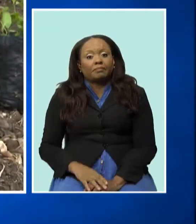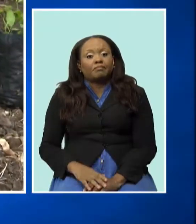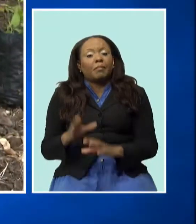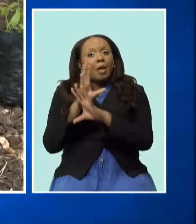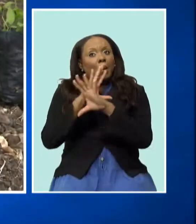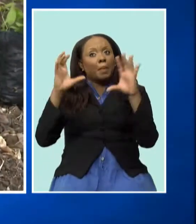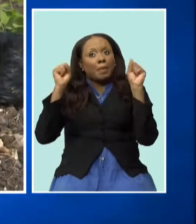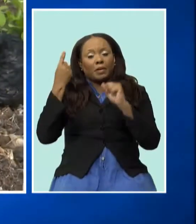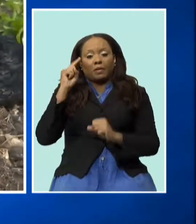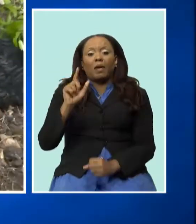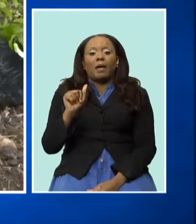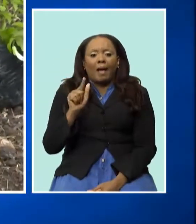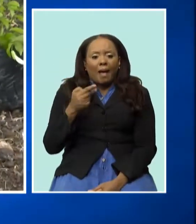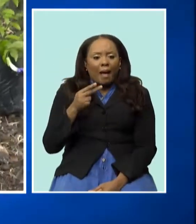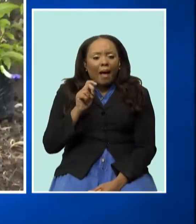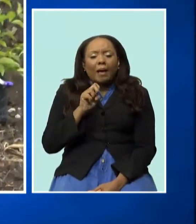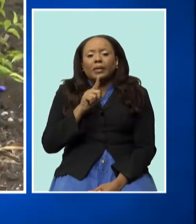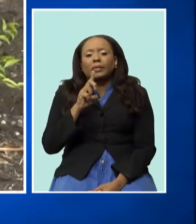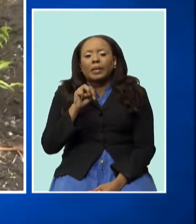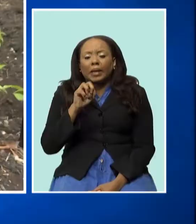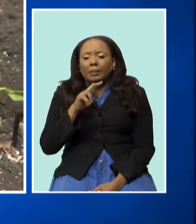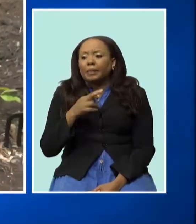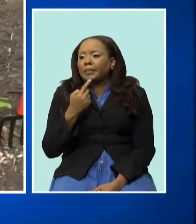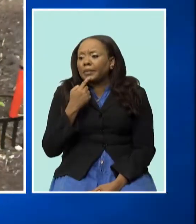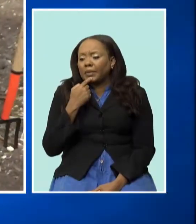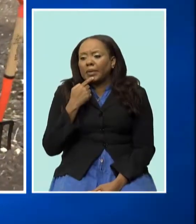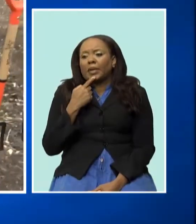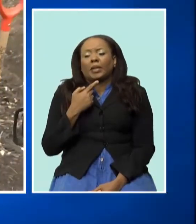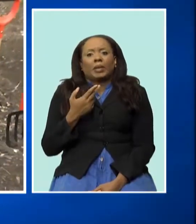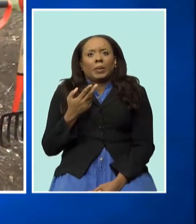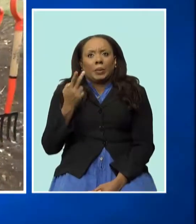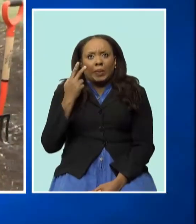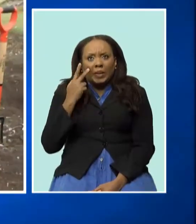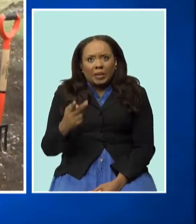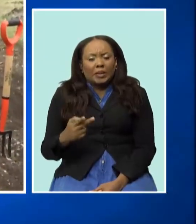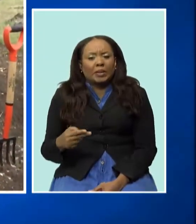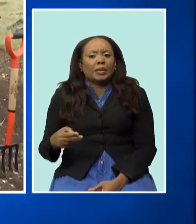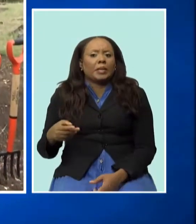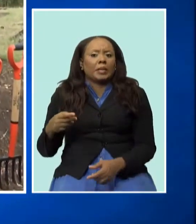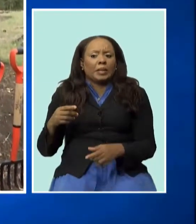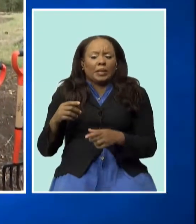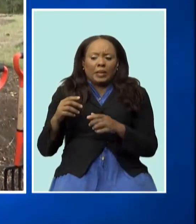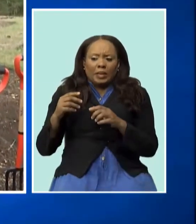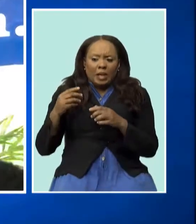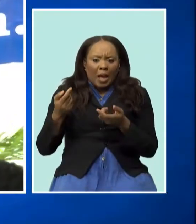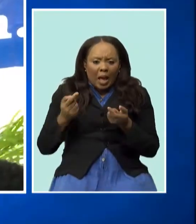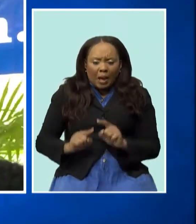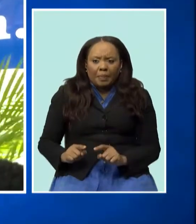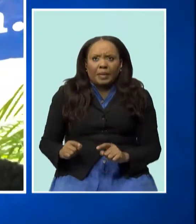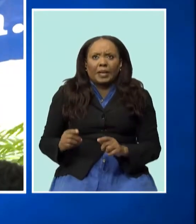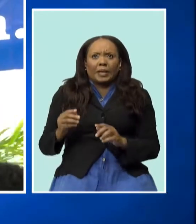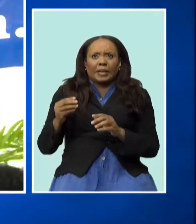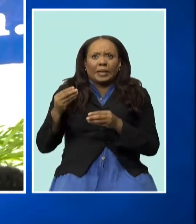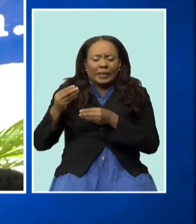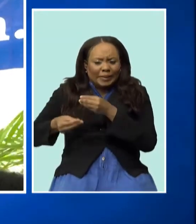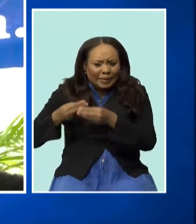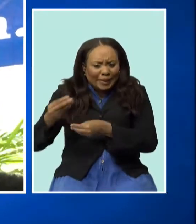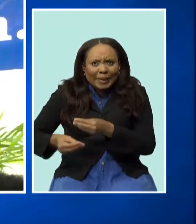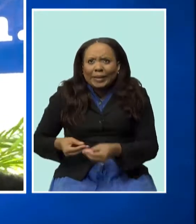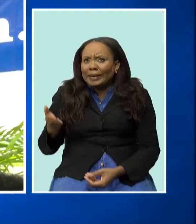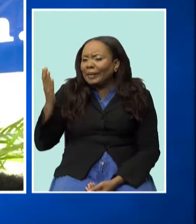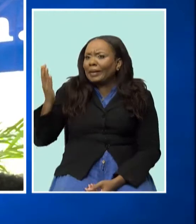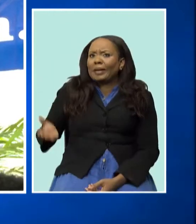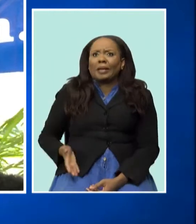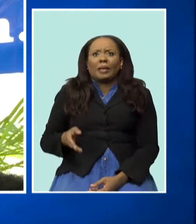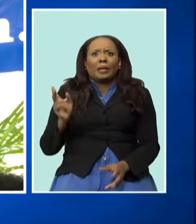Alzheimer's Association, Pamelia Burton, says it is a trend that researchers are continuing to monitor. We are now seeing people in their 40s